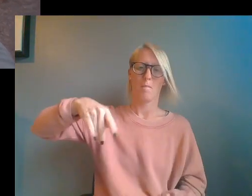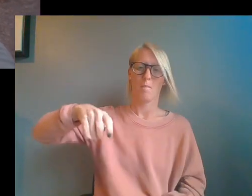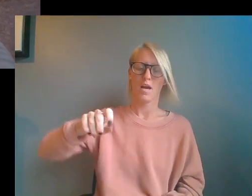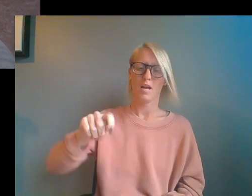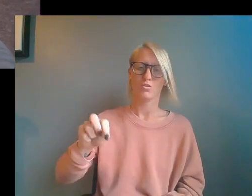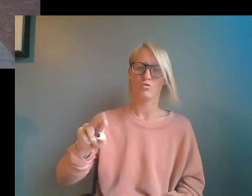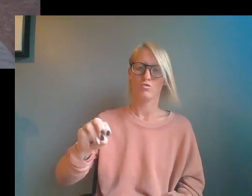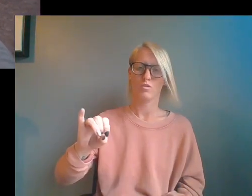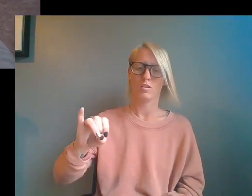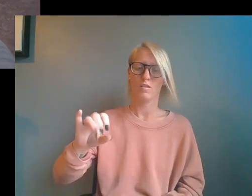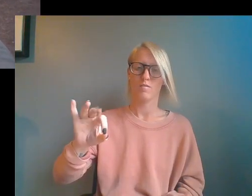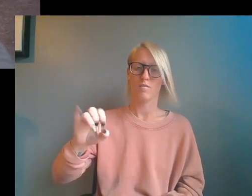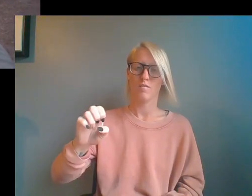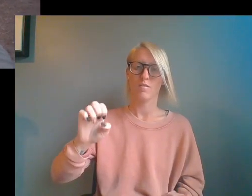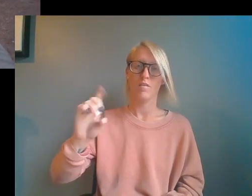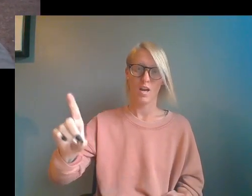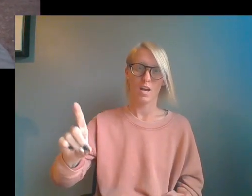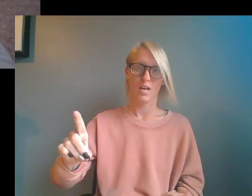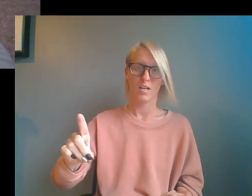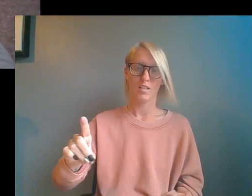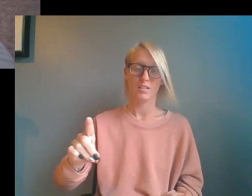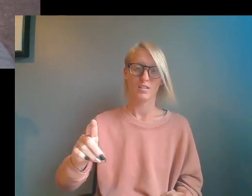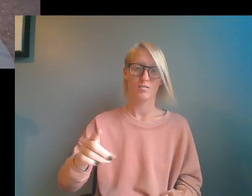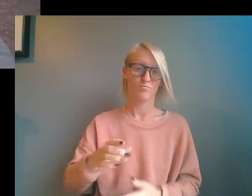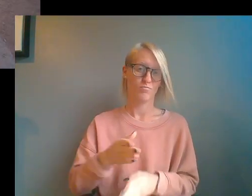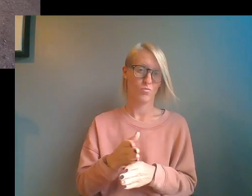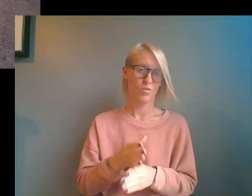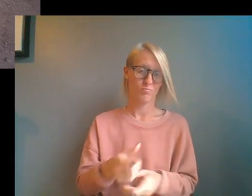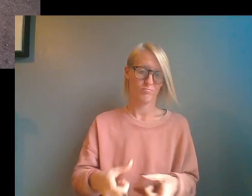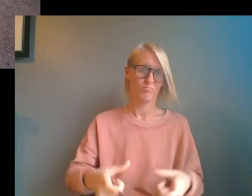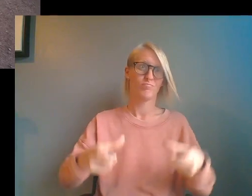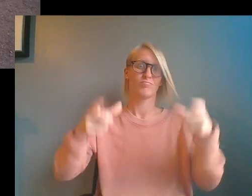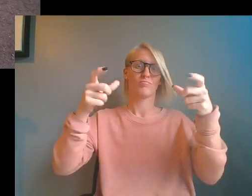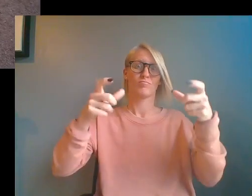then all the pieces that fell around it were all once part of this tree.